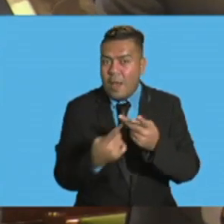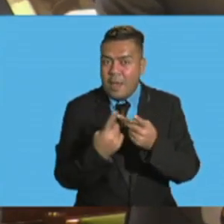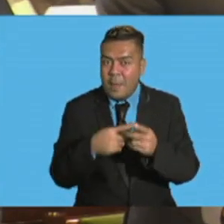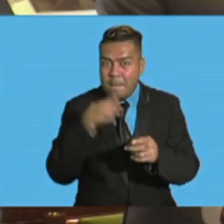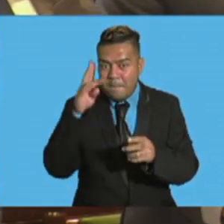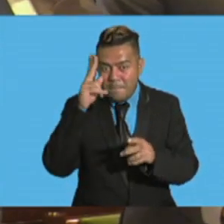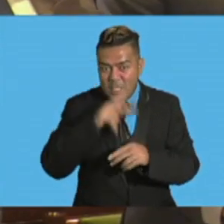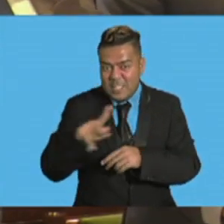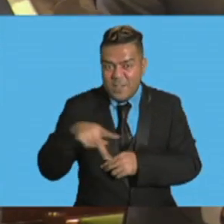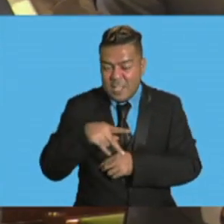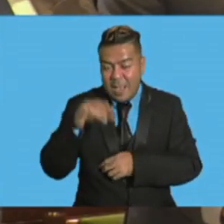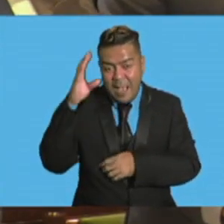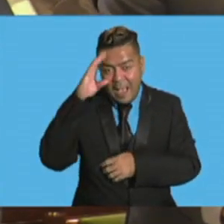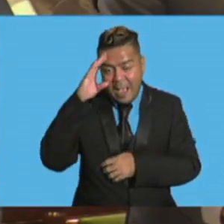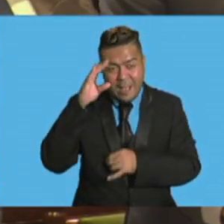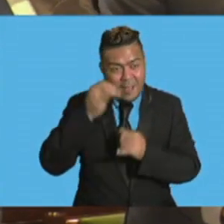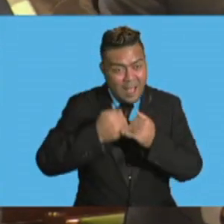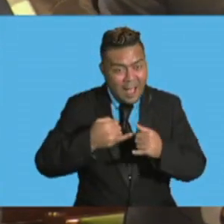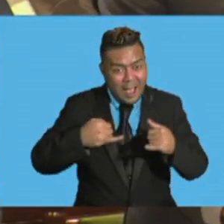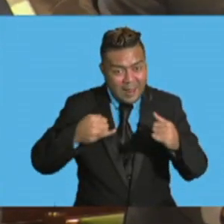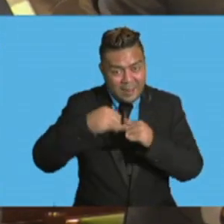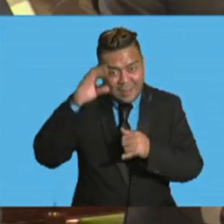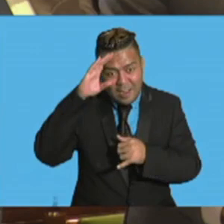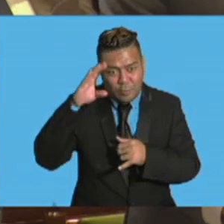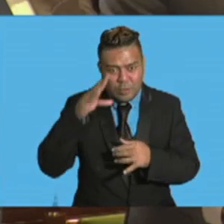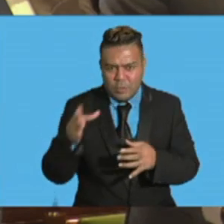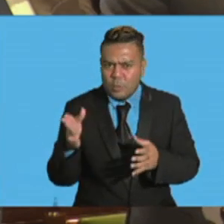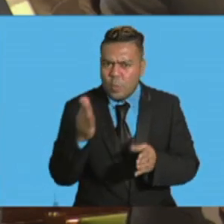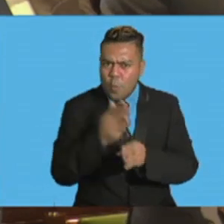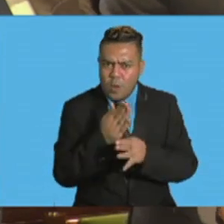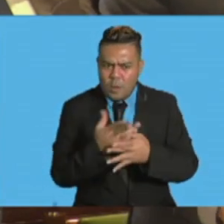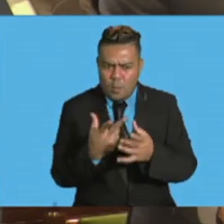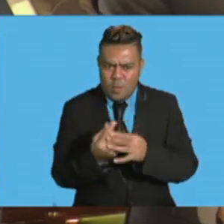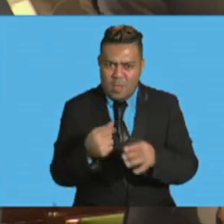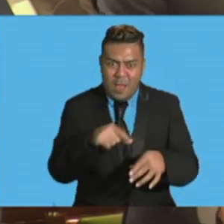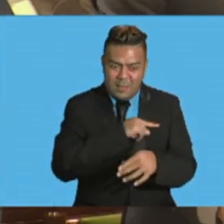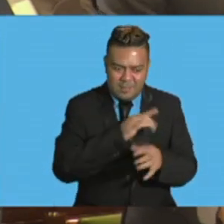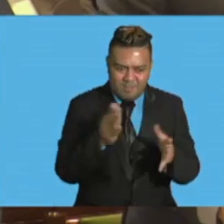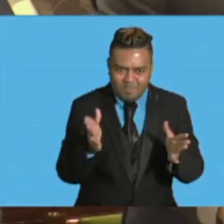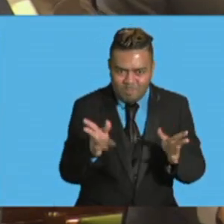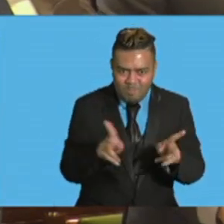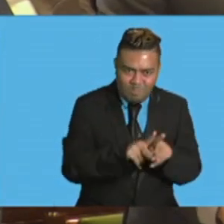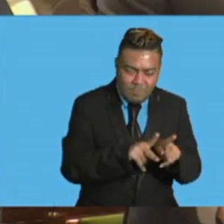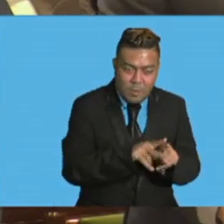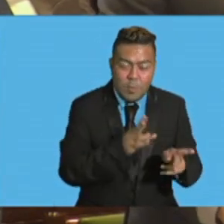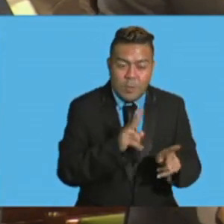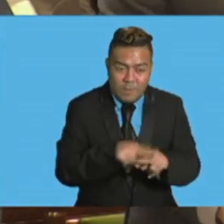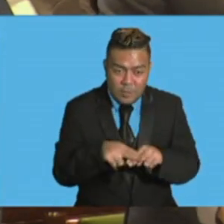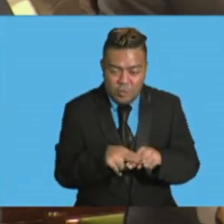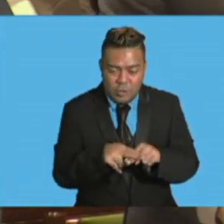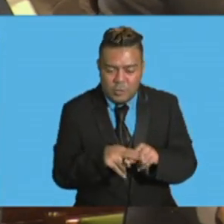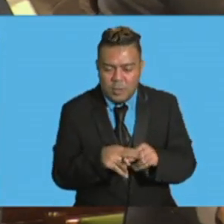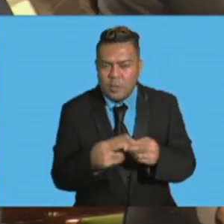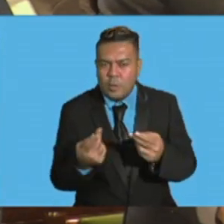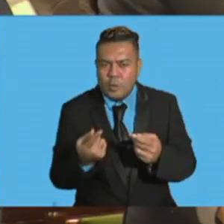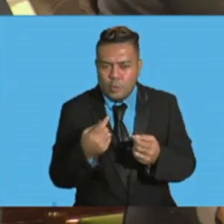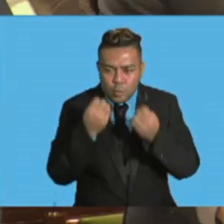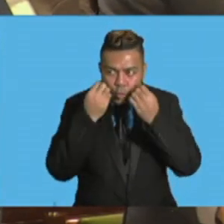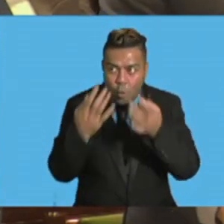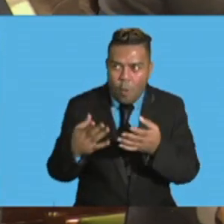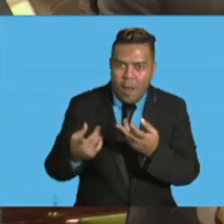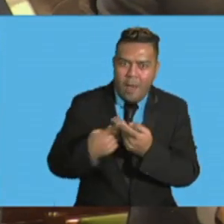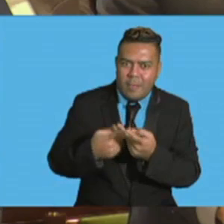to work with us on a number of projects to showcase as a Fiji to the rest of the Pacific and other